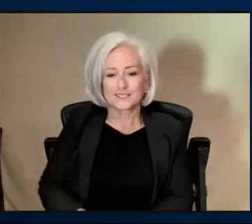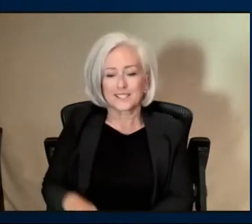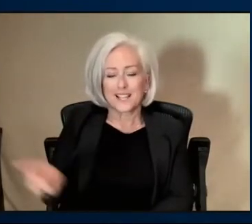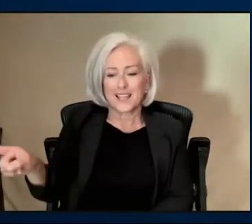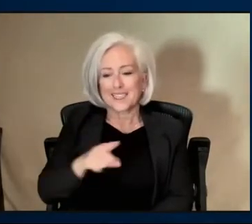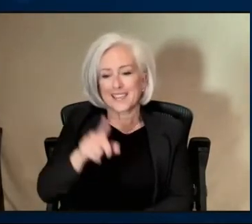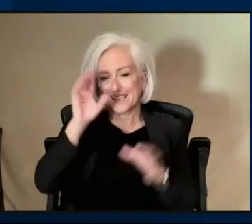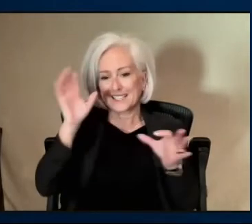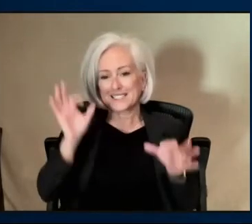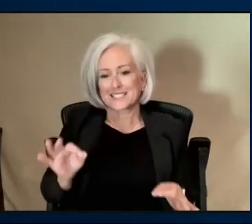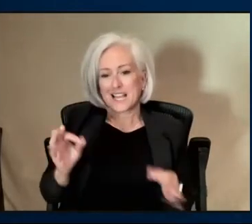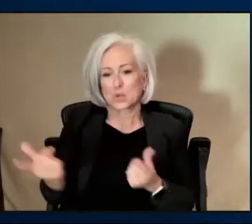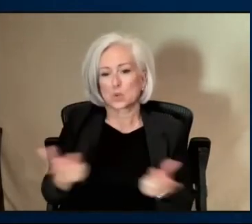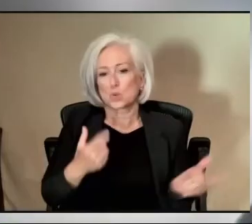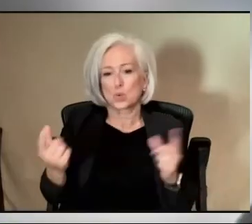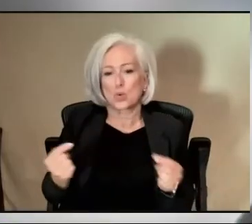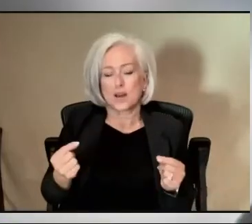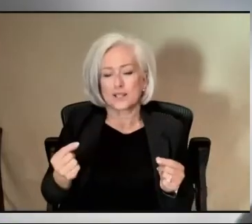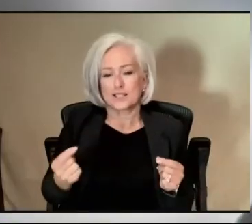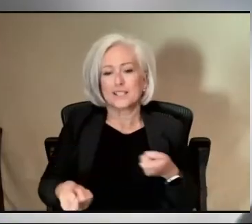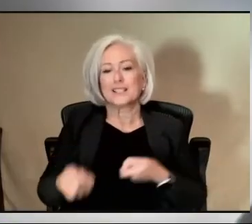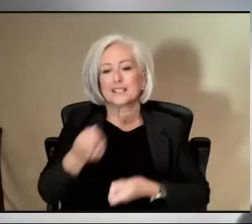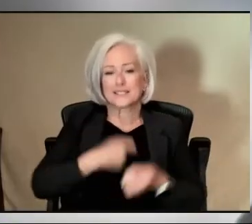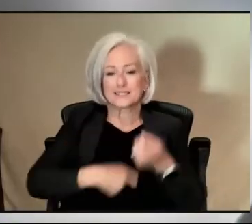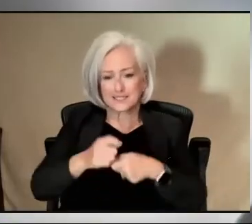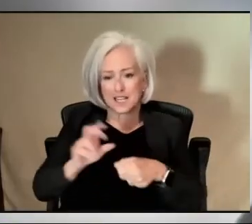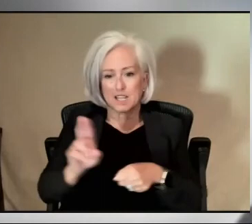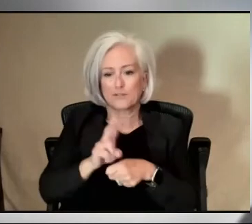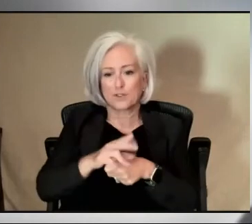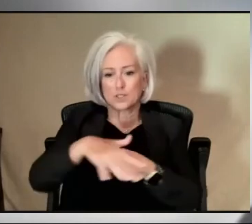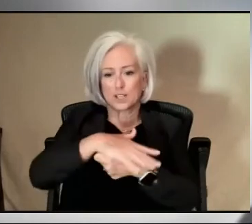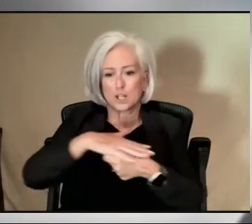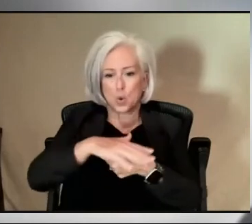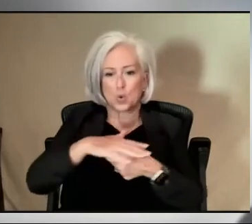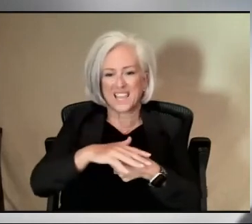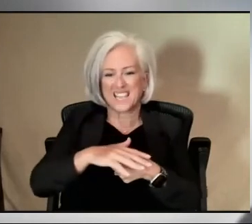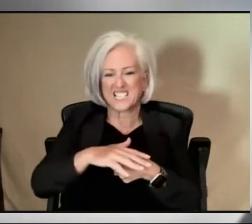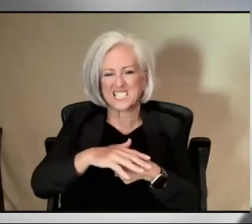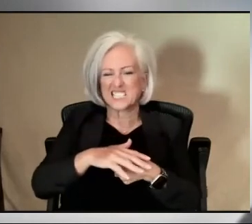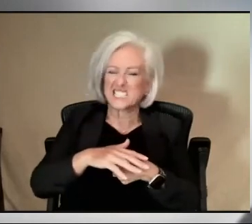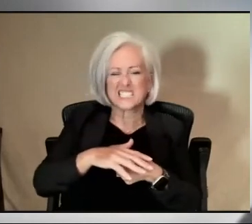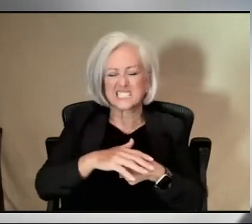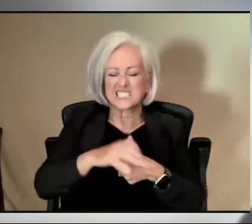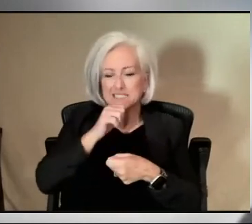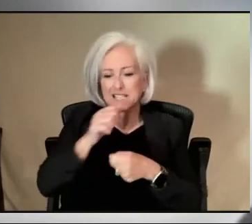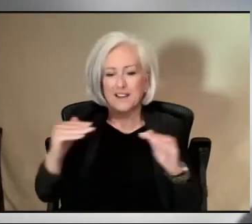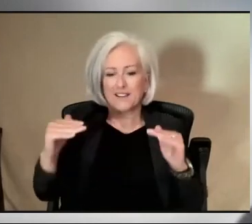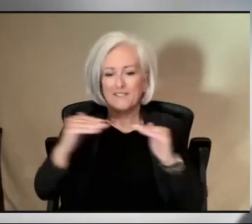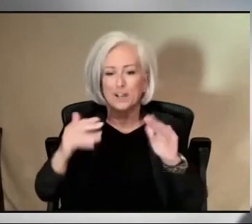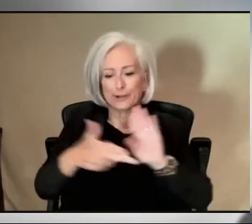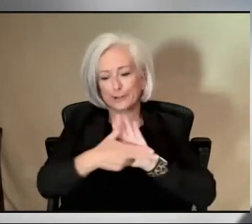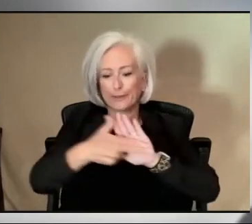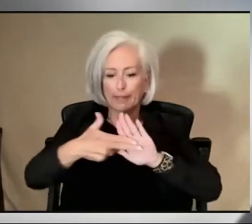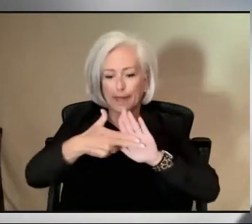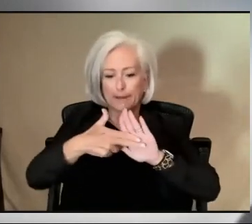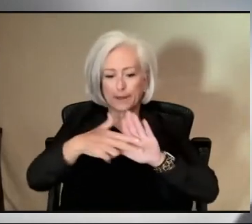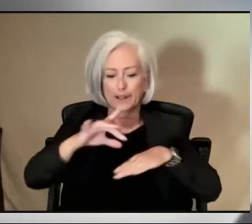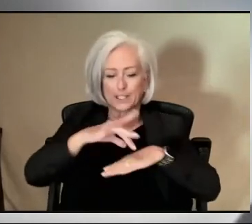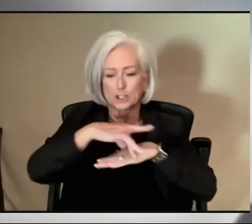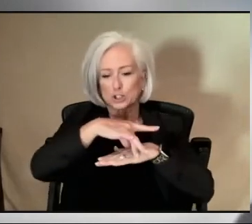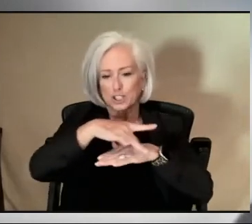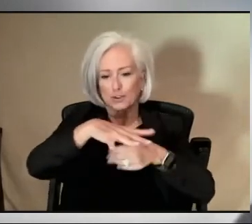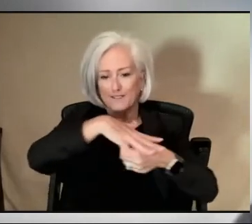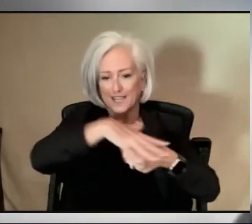do is, rather than use a location which sort of unfairly characterizes a geographic area, they're